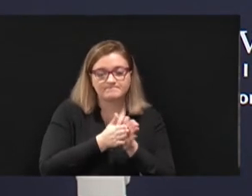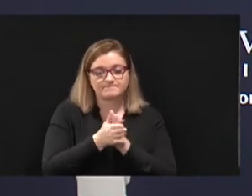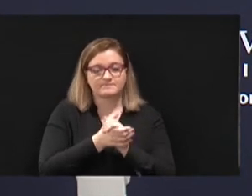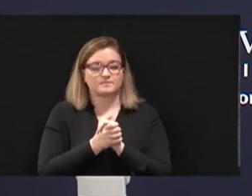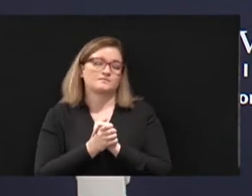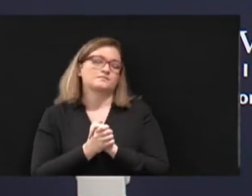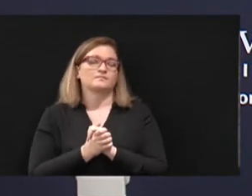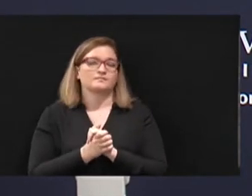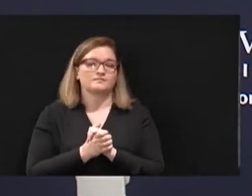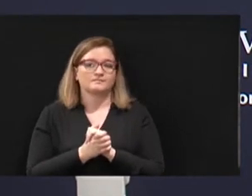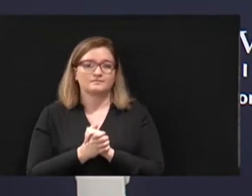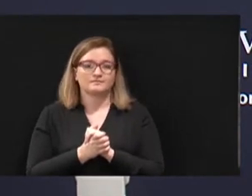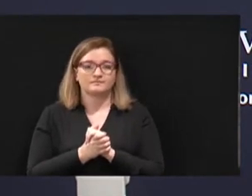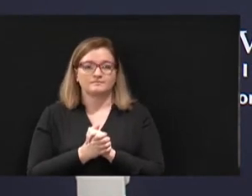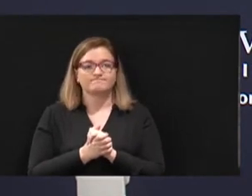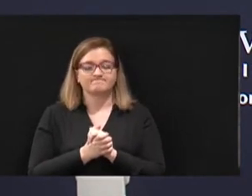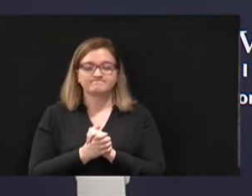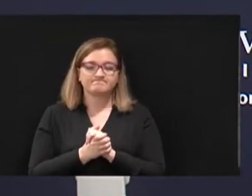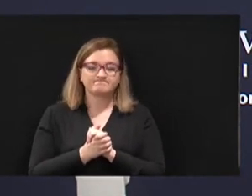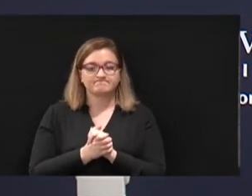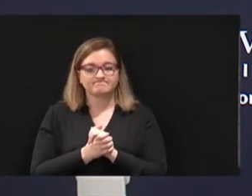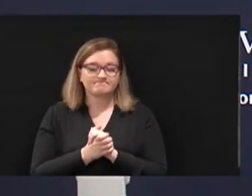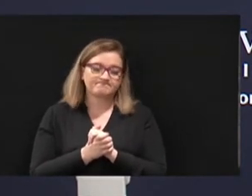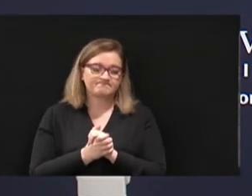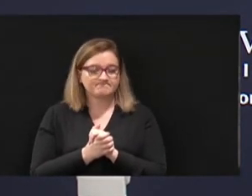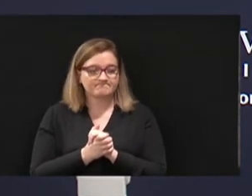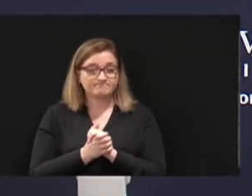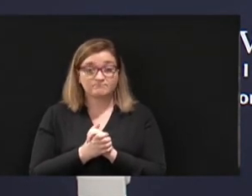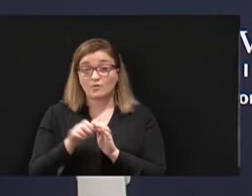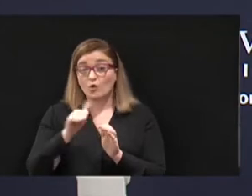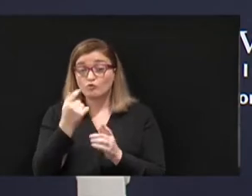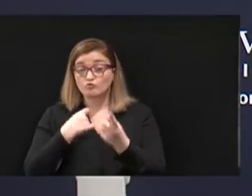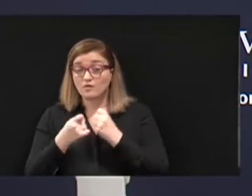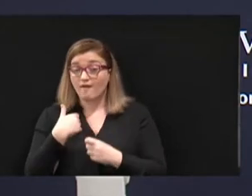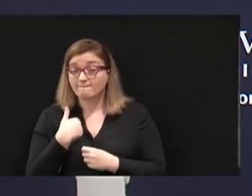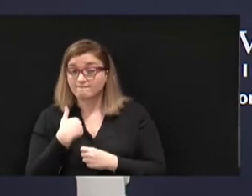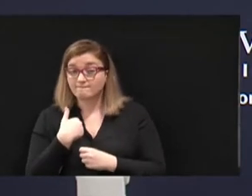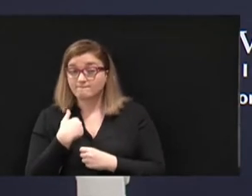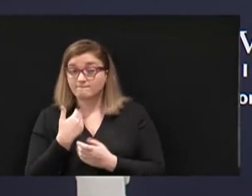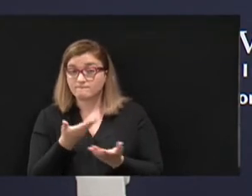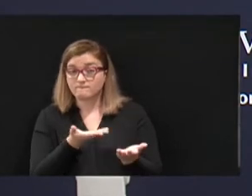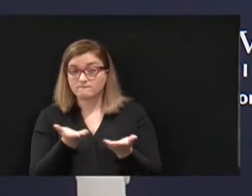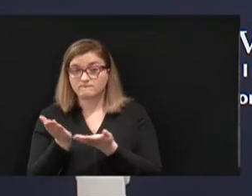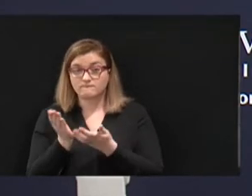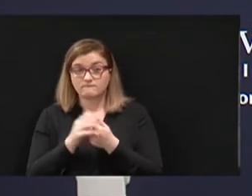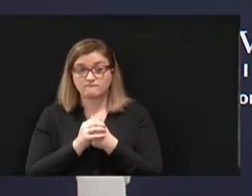in the future. So, any other question?